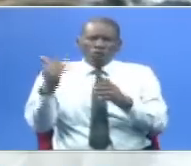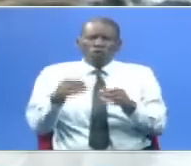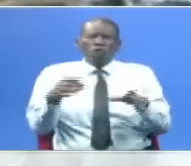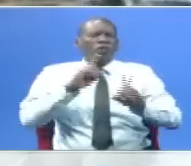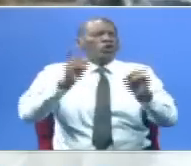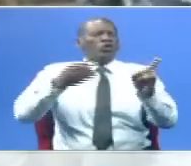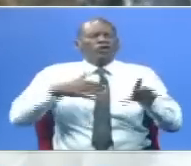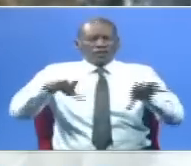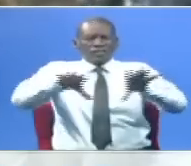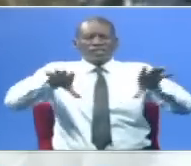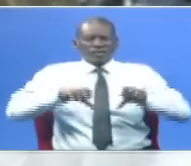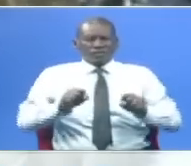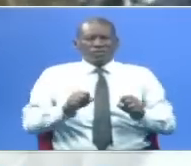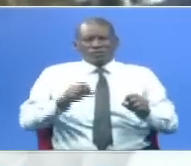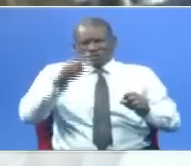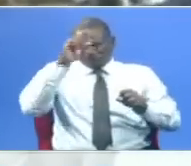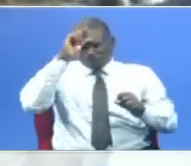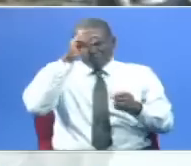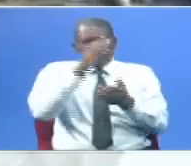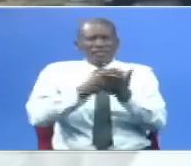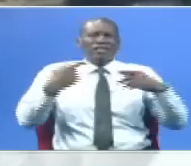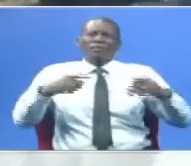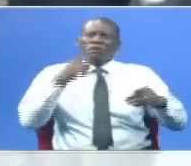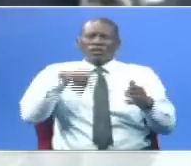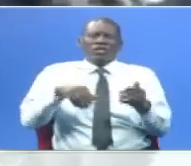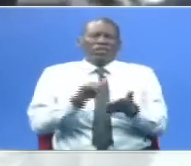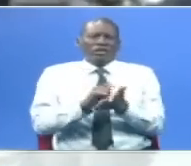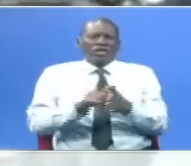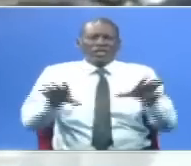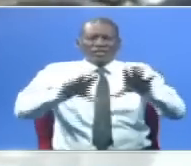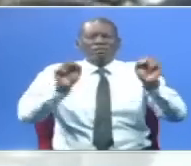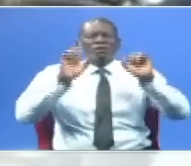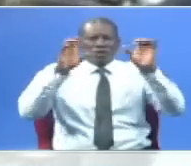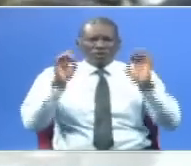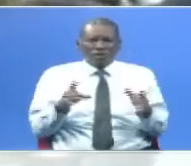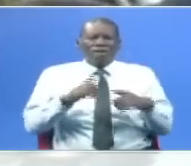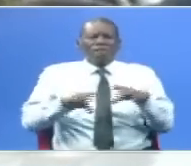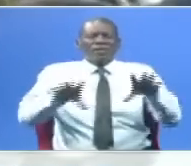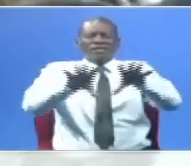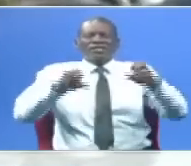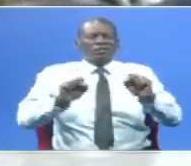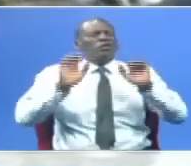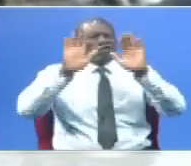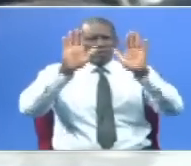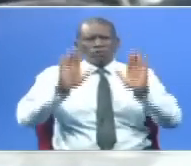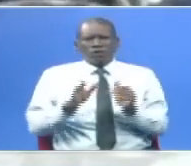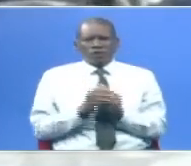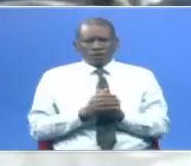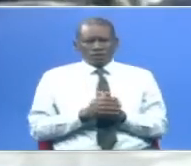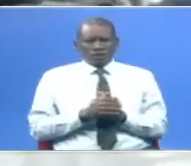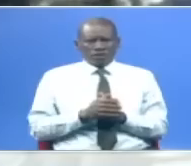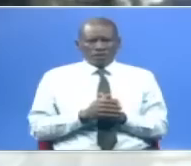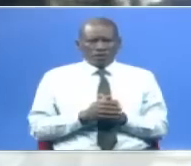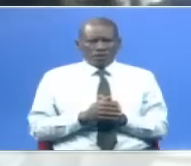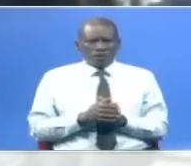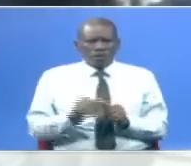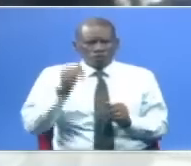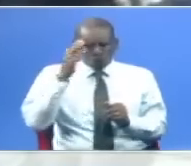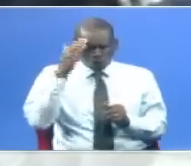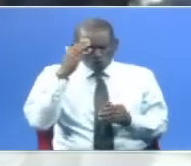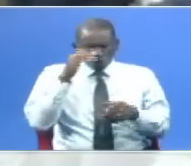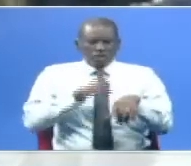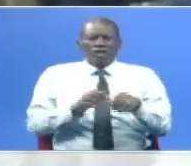system. Some people are saying our system is not important, but system is very important. And now we are with